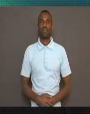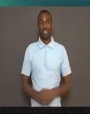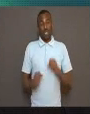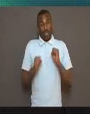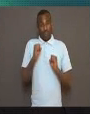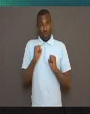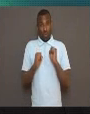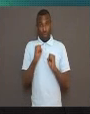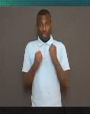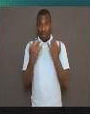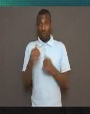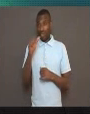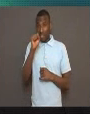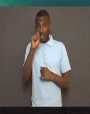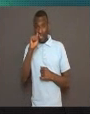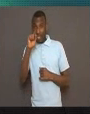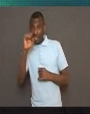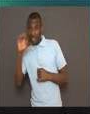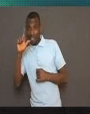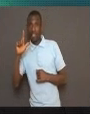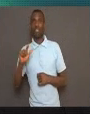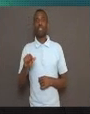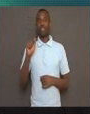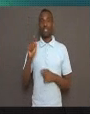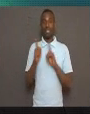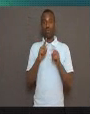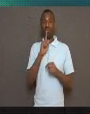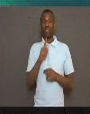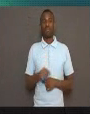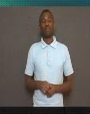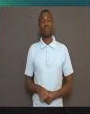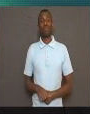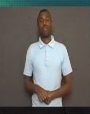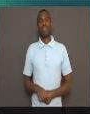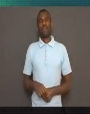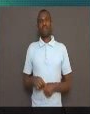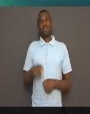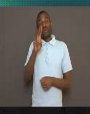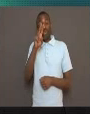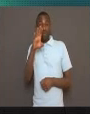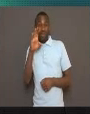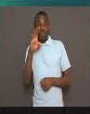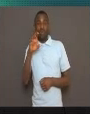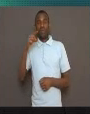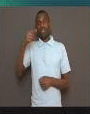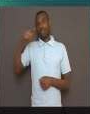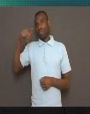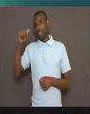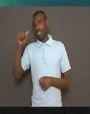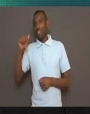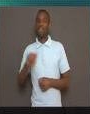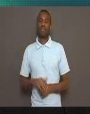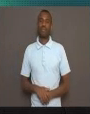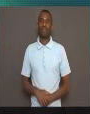Compare that to steel, which is rated at about 200